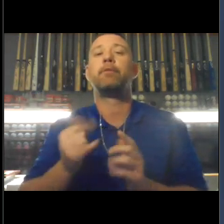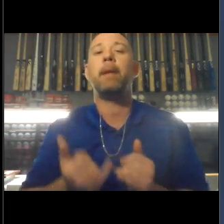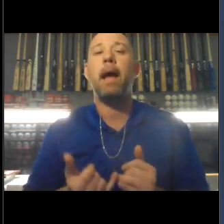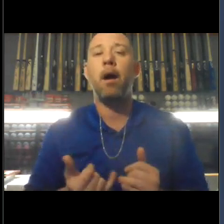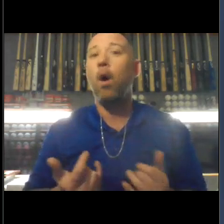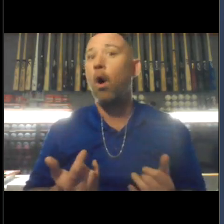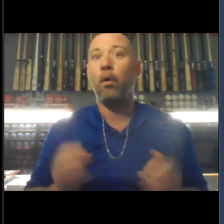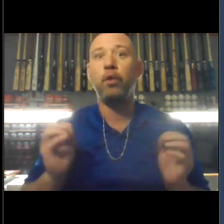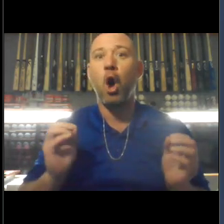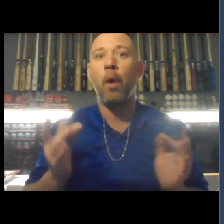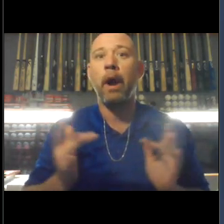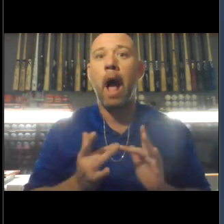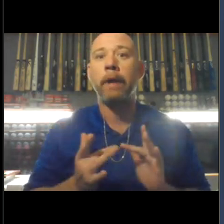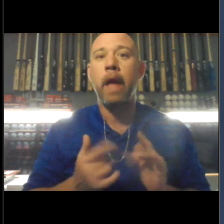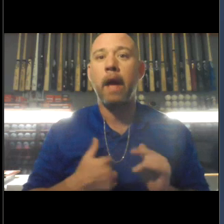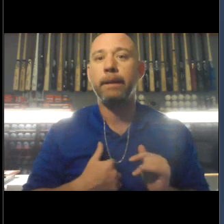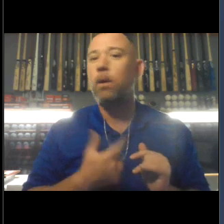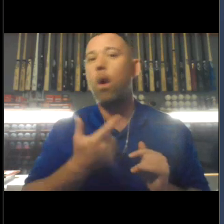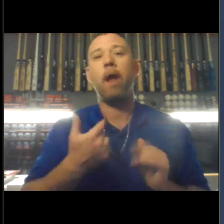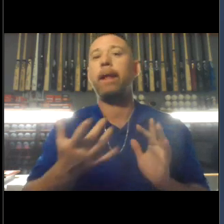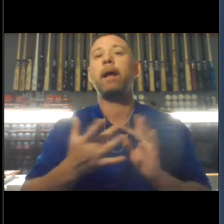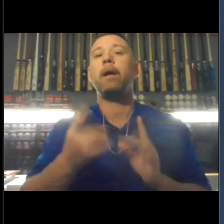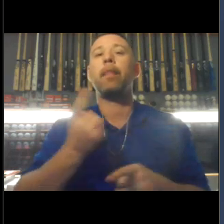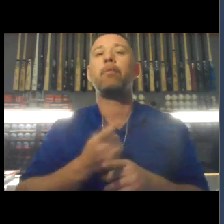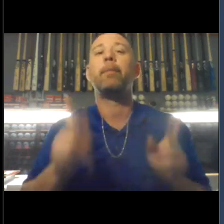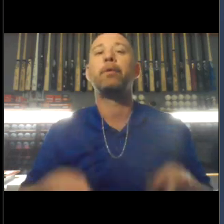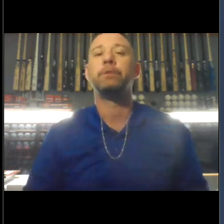ever contacted me or contacted the right person.